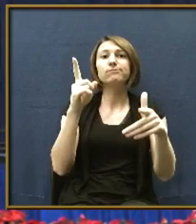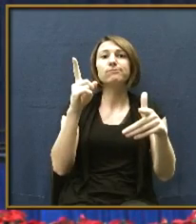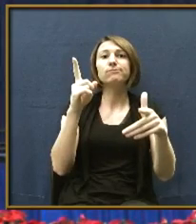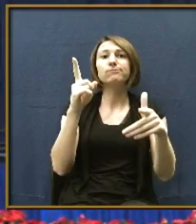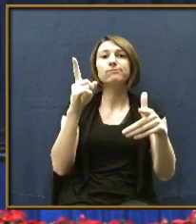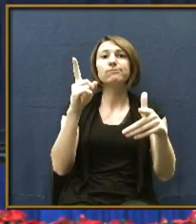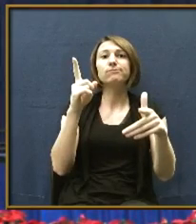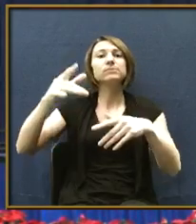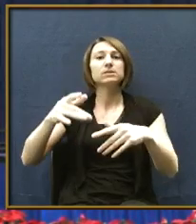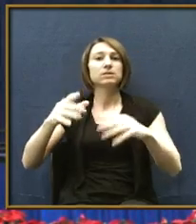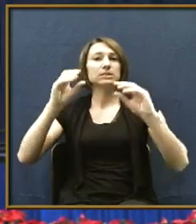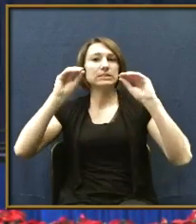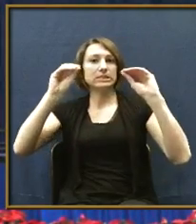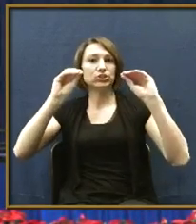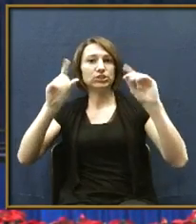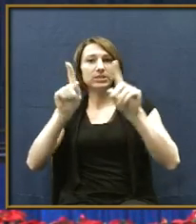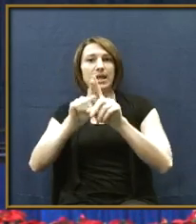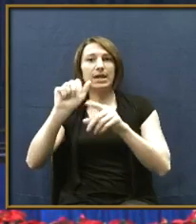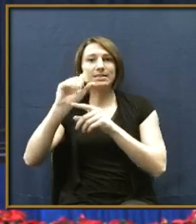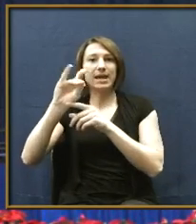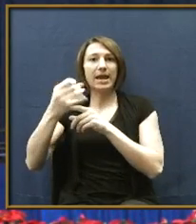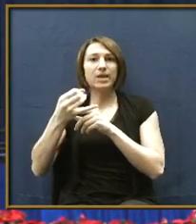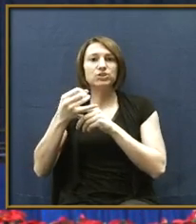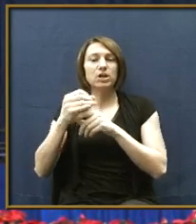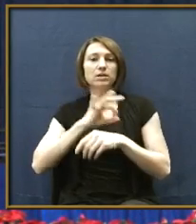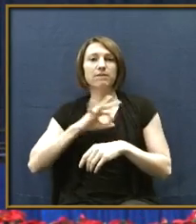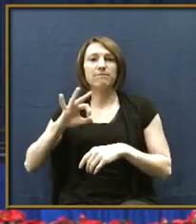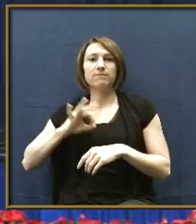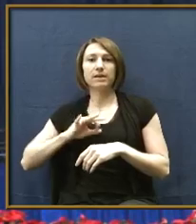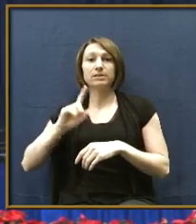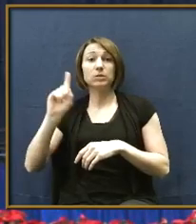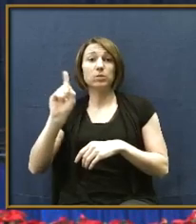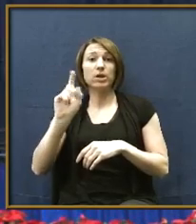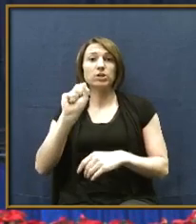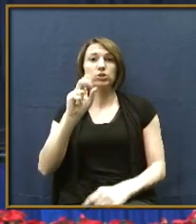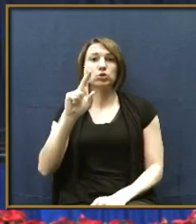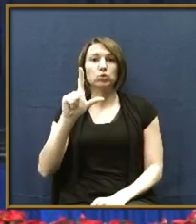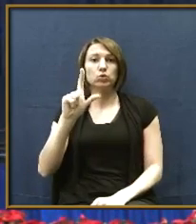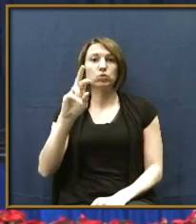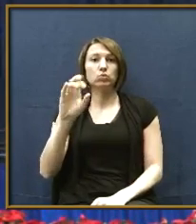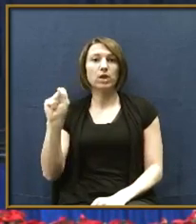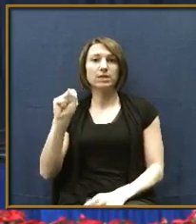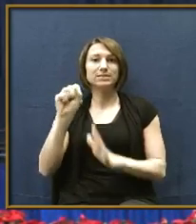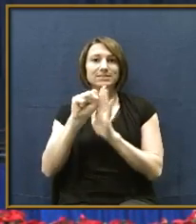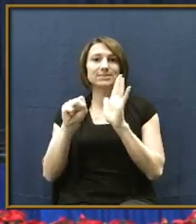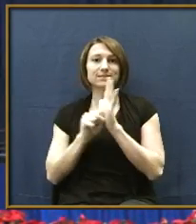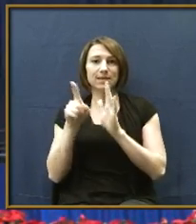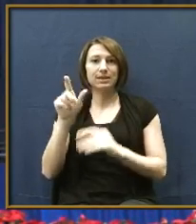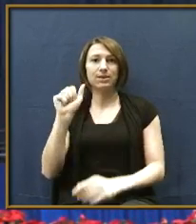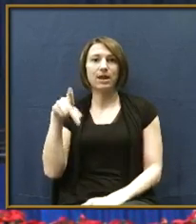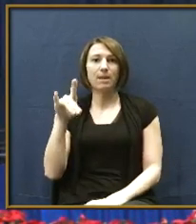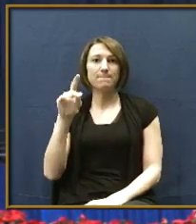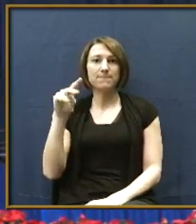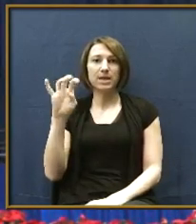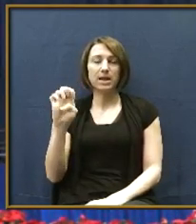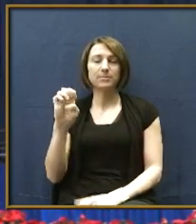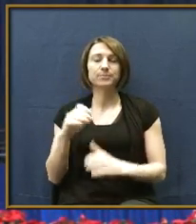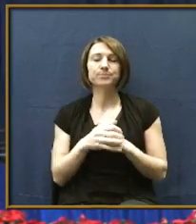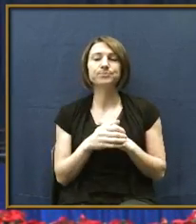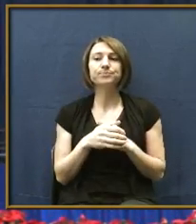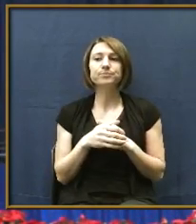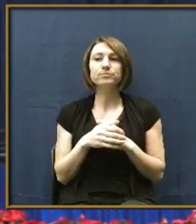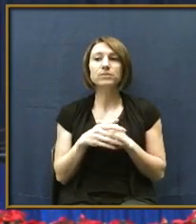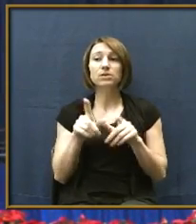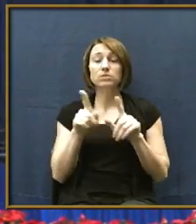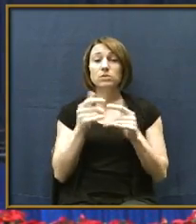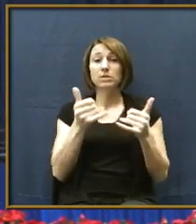an member at Sol-Ross State University in Alpine. In addition to leading Southwest Texas Junior